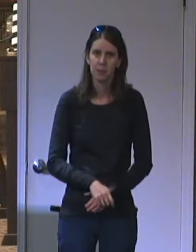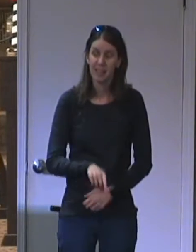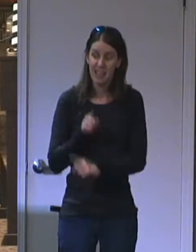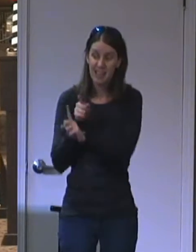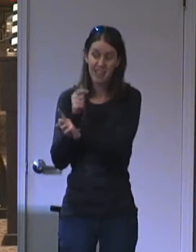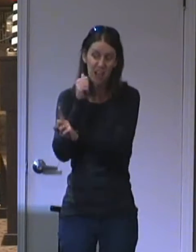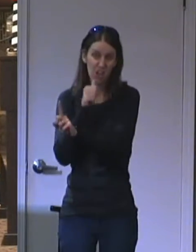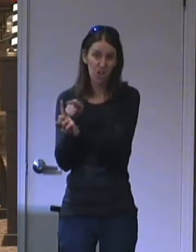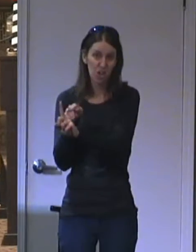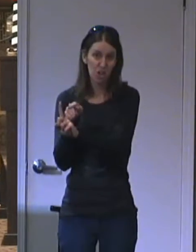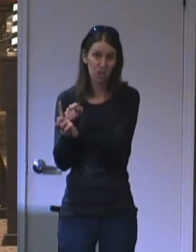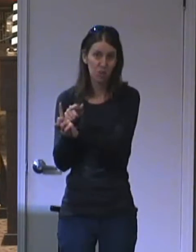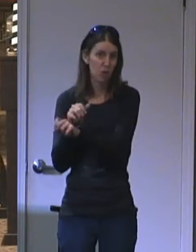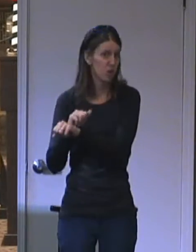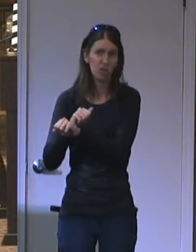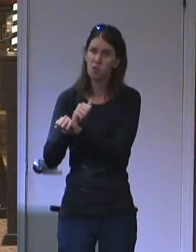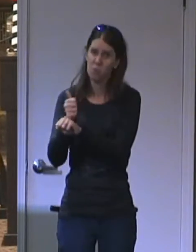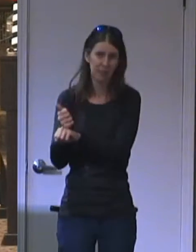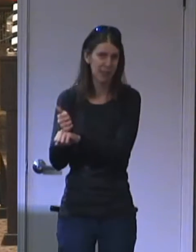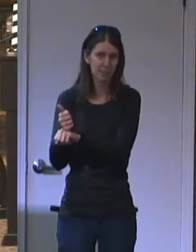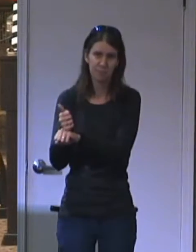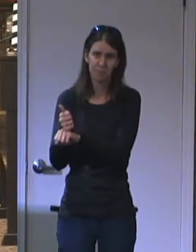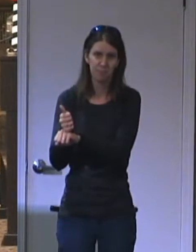And that little girl, through no fault of her own,